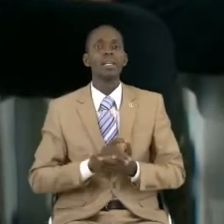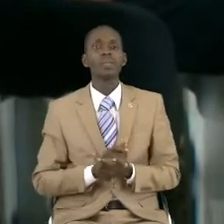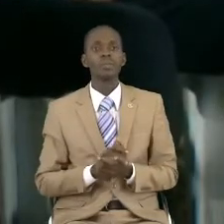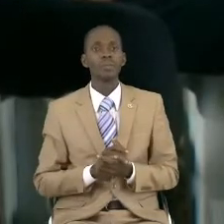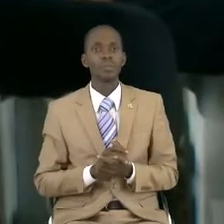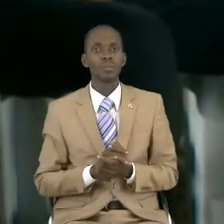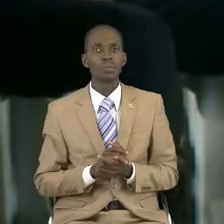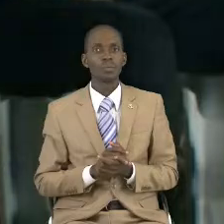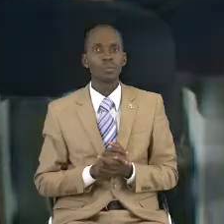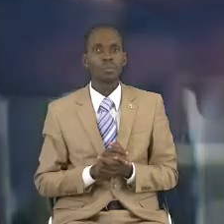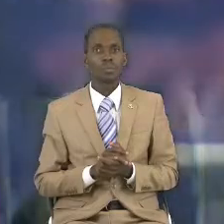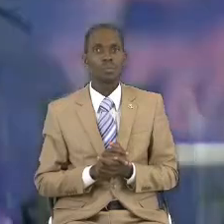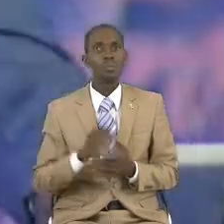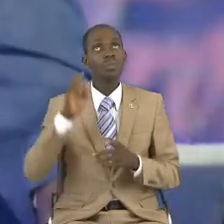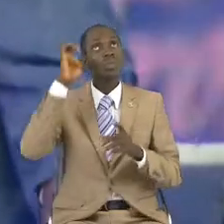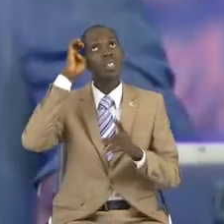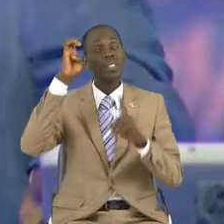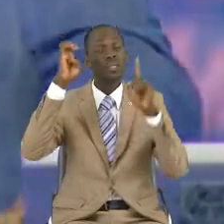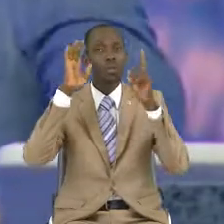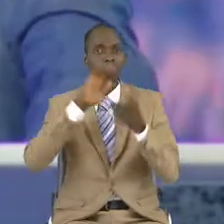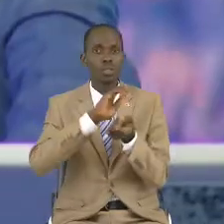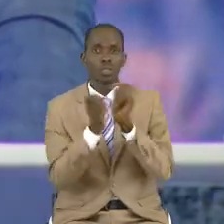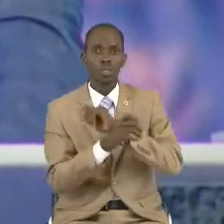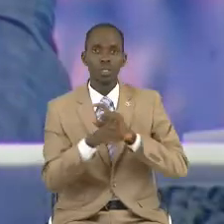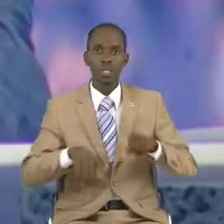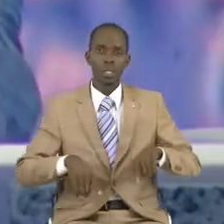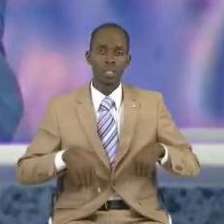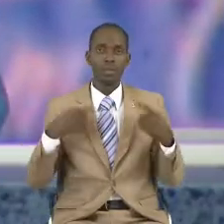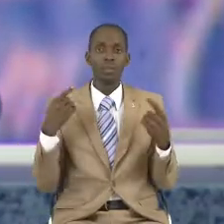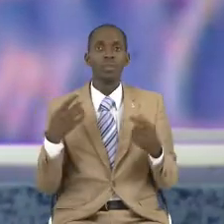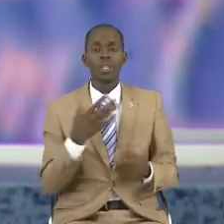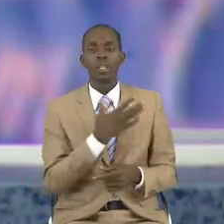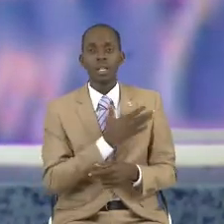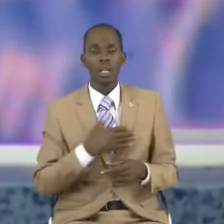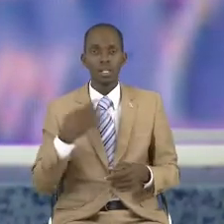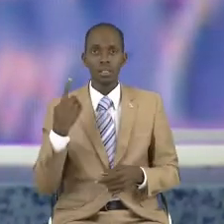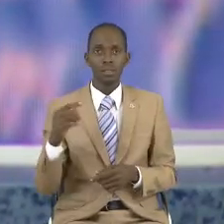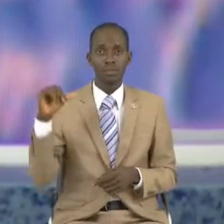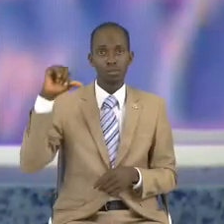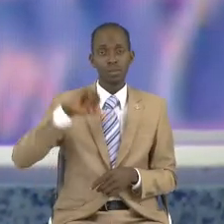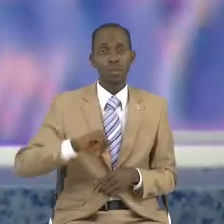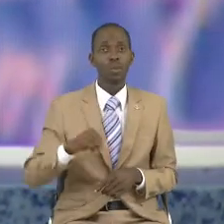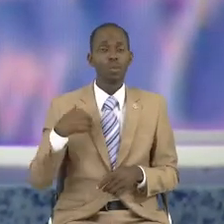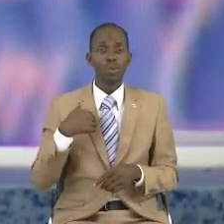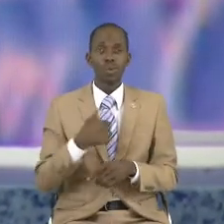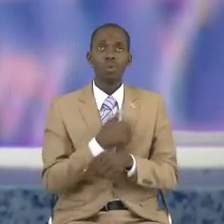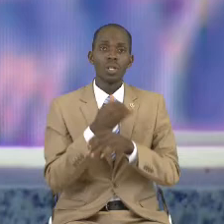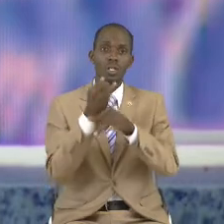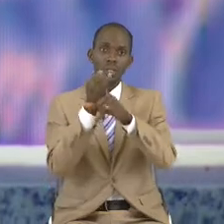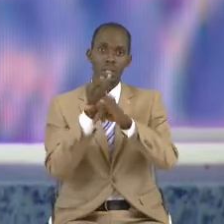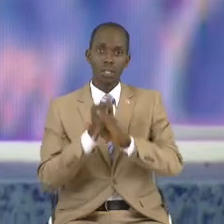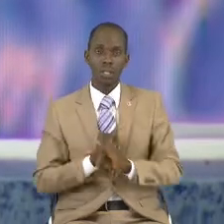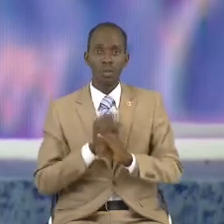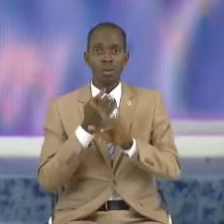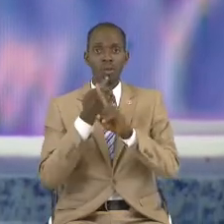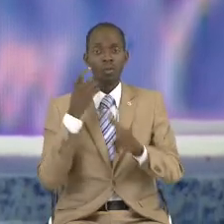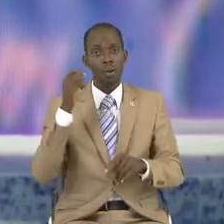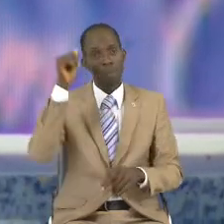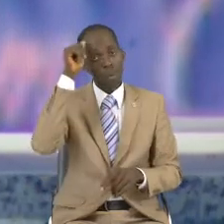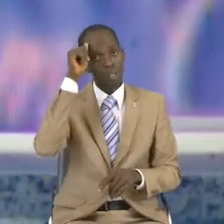it will turn your life around and the condemnation win heritage from adam and